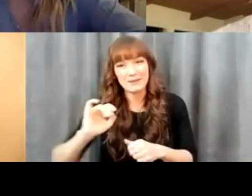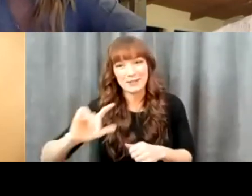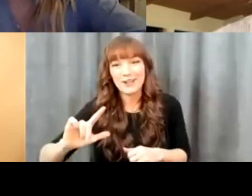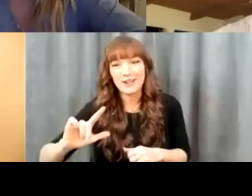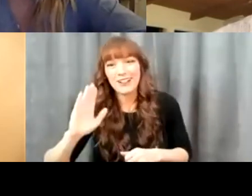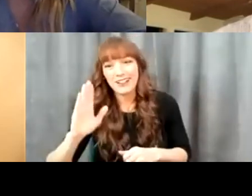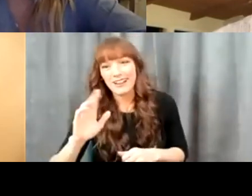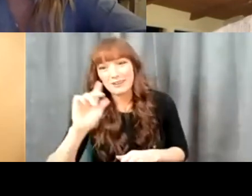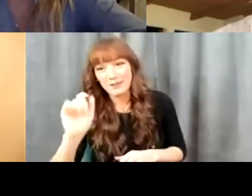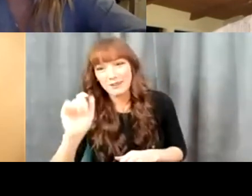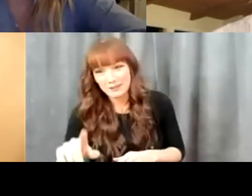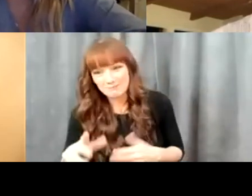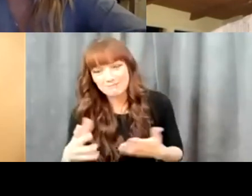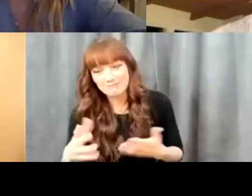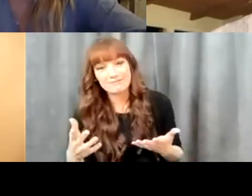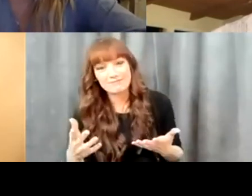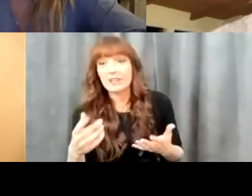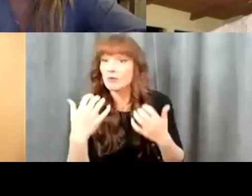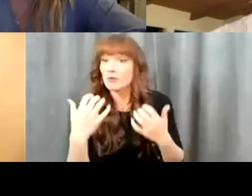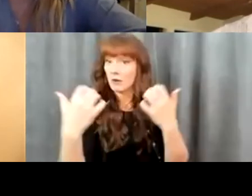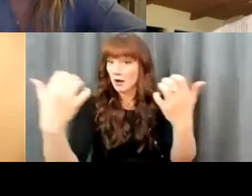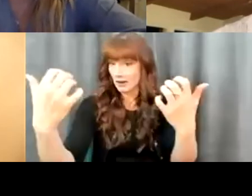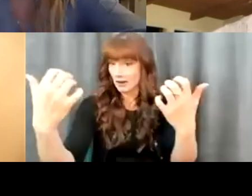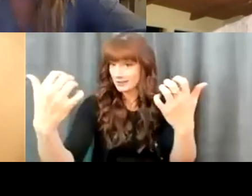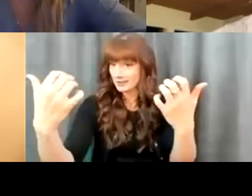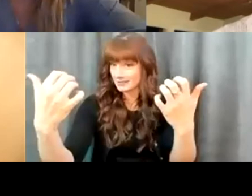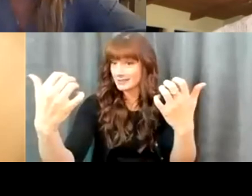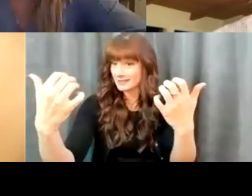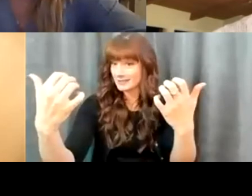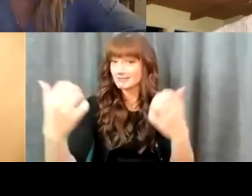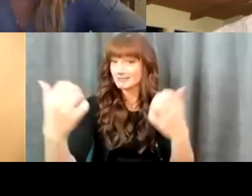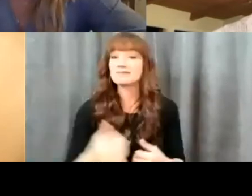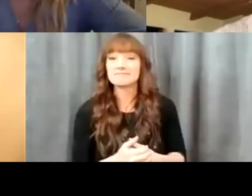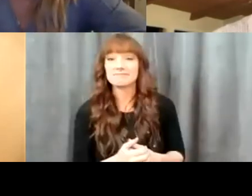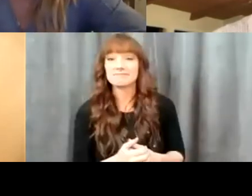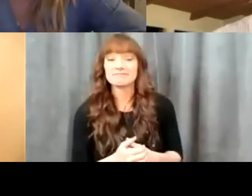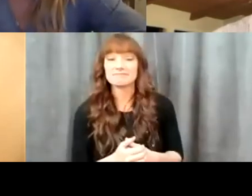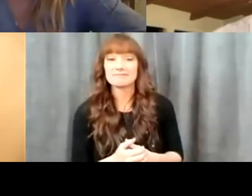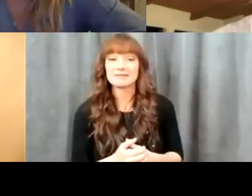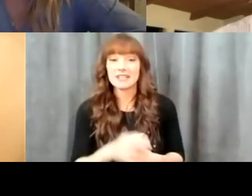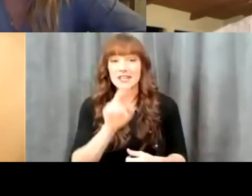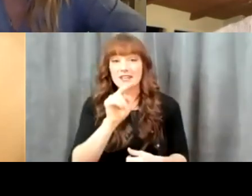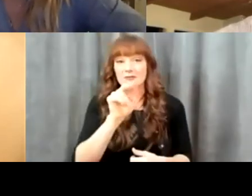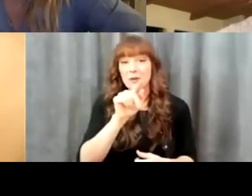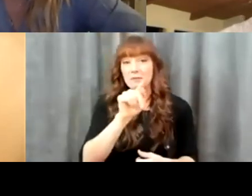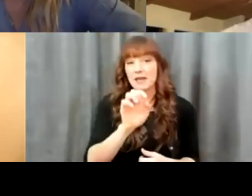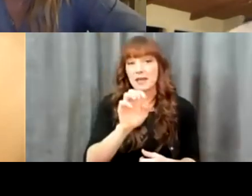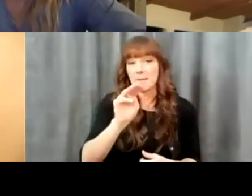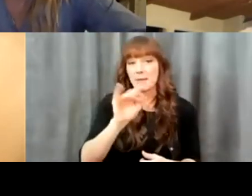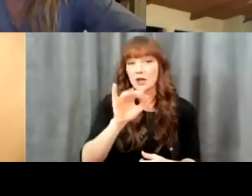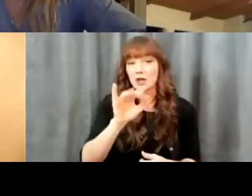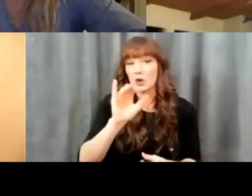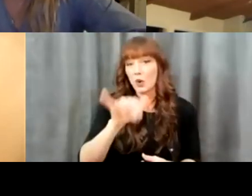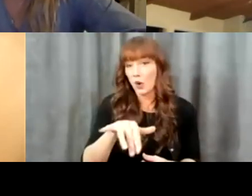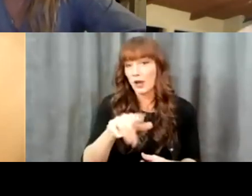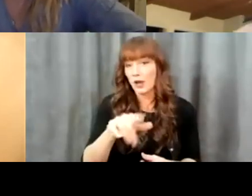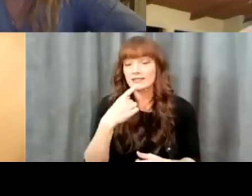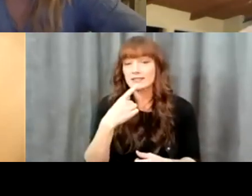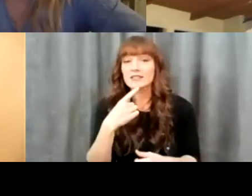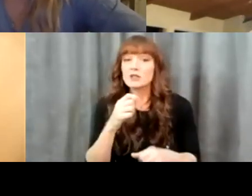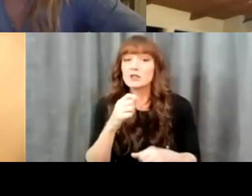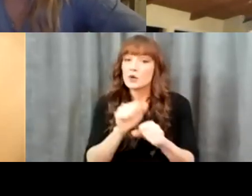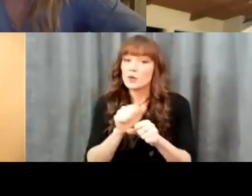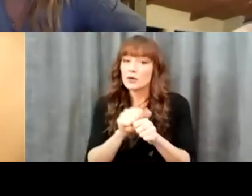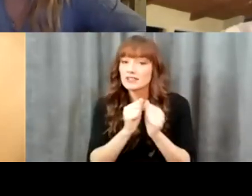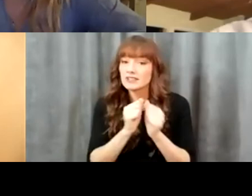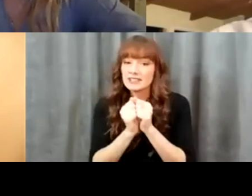Marshall, I have a question actually from an audience member. Yeah. If you're ready. This is from Nate McCoy. And he's asking, dealing